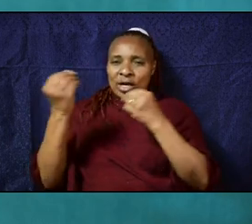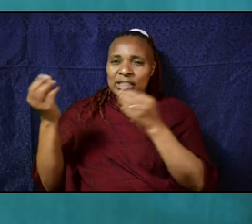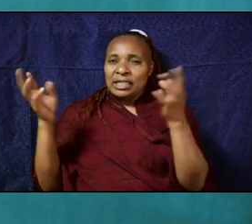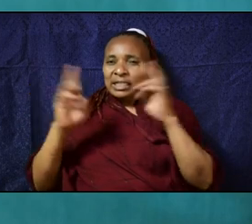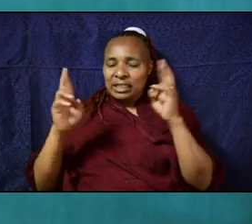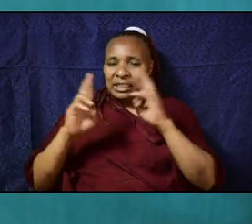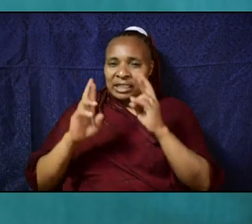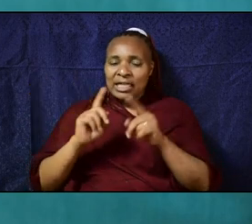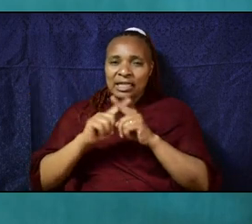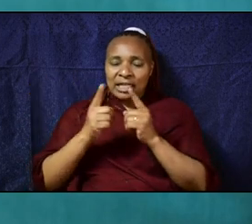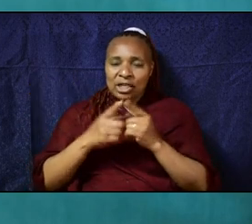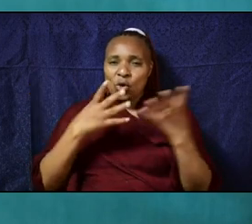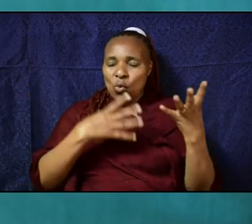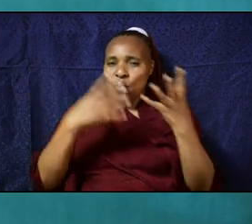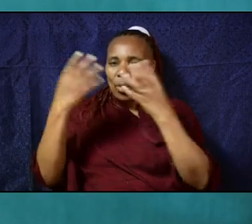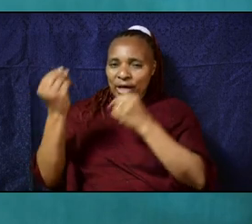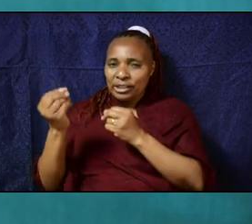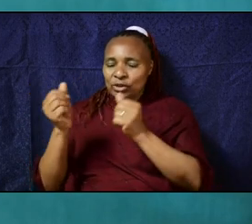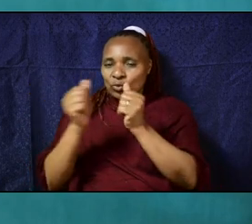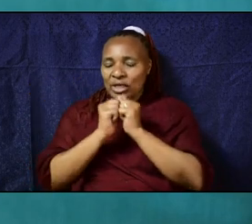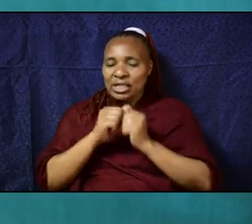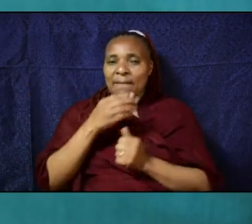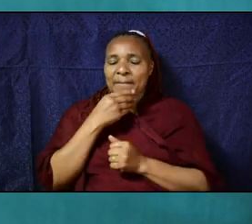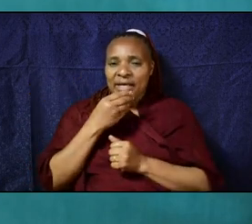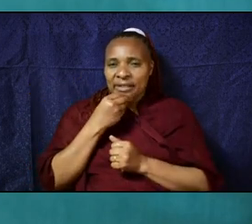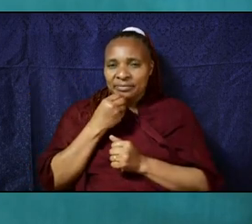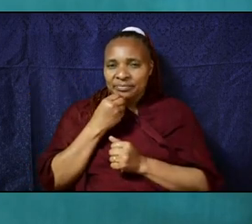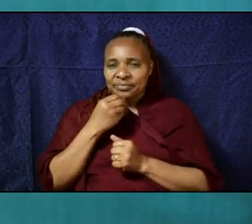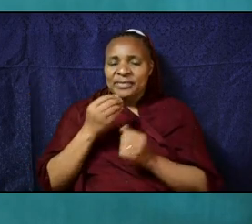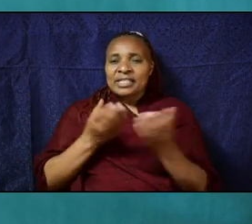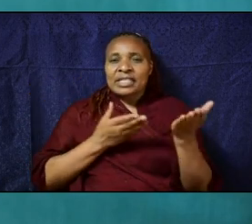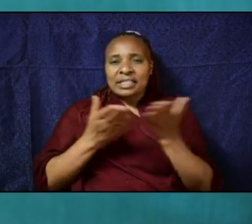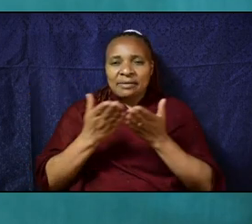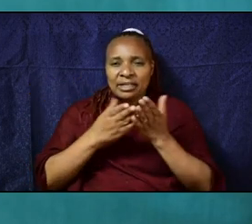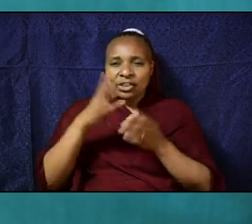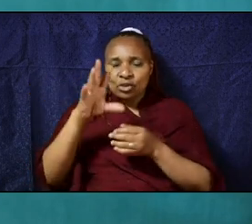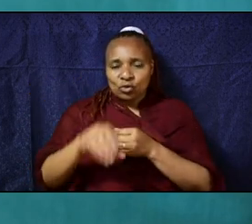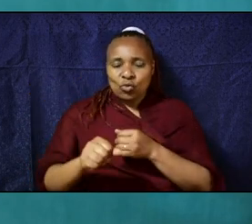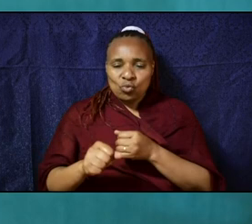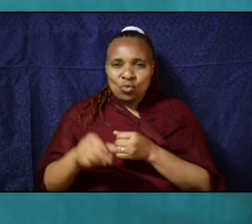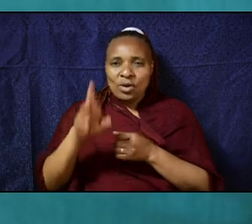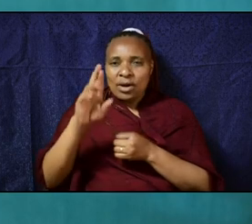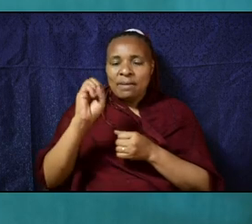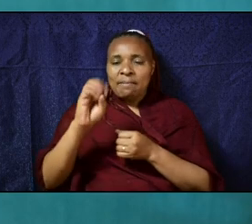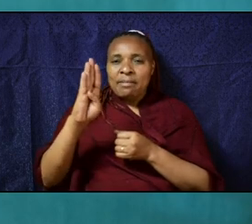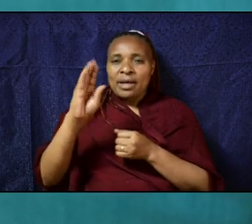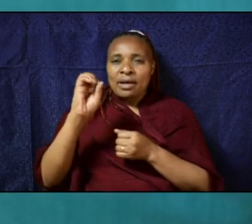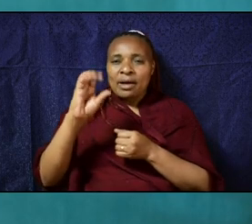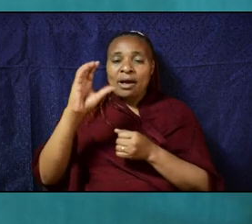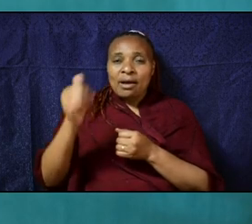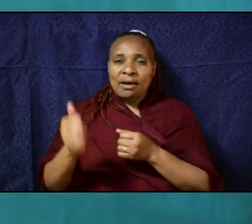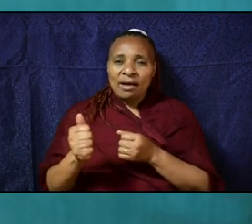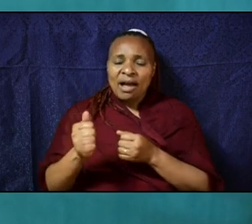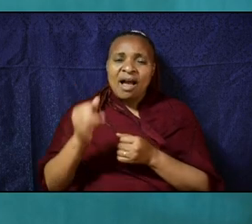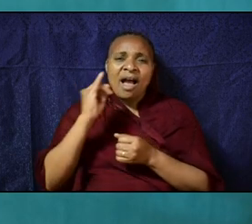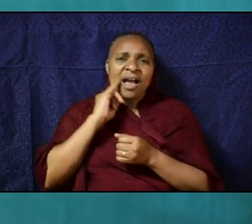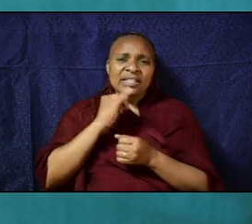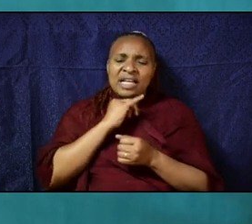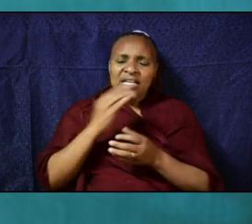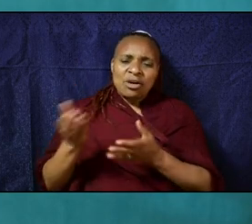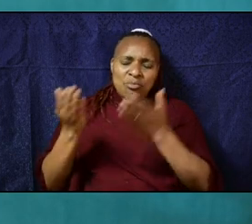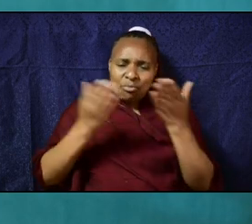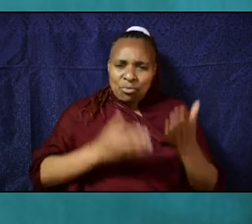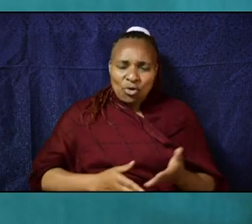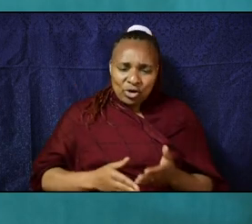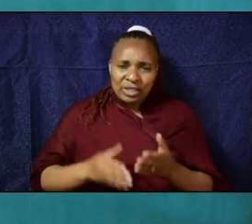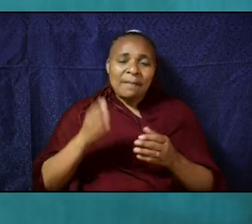the camels and went with the man. So the servant took Rebecca. Isaac brought Rebecca into the tent of his